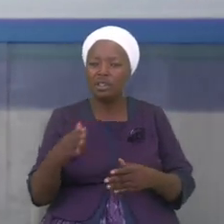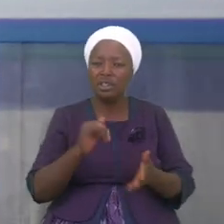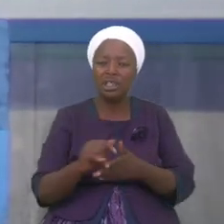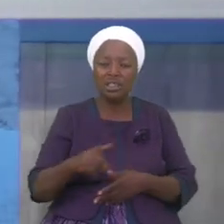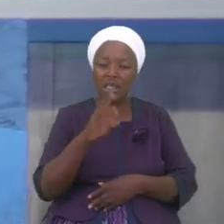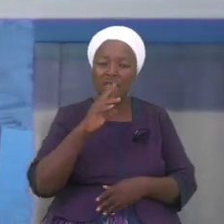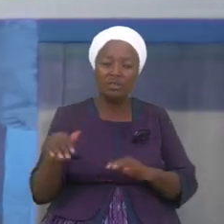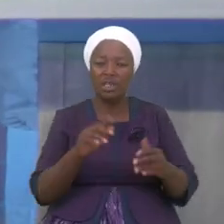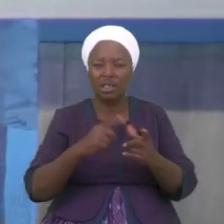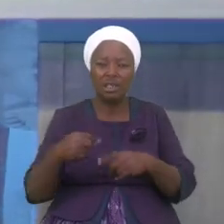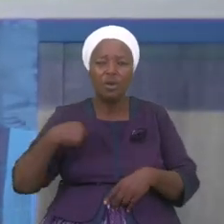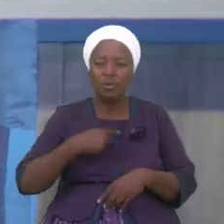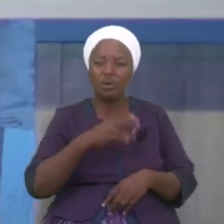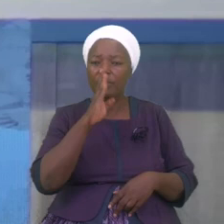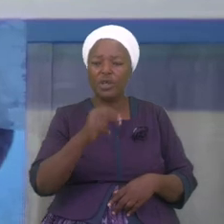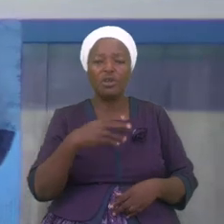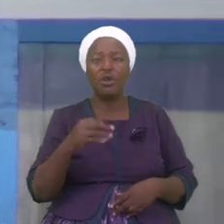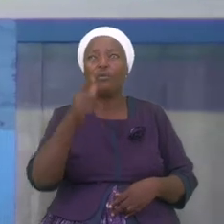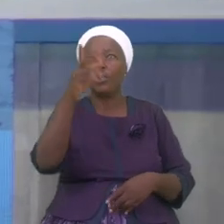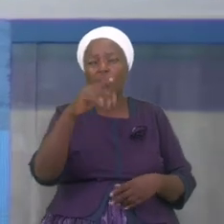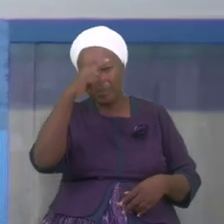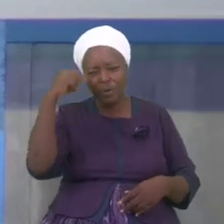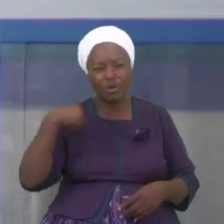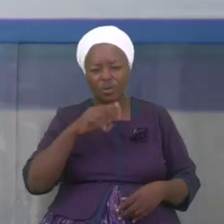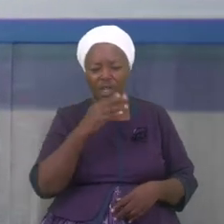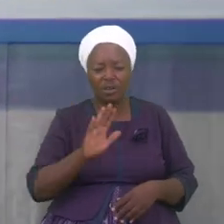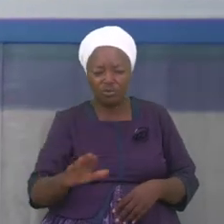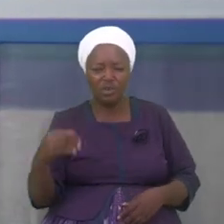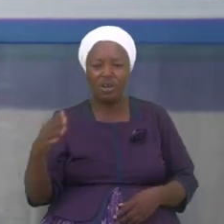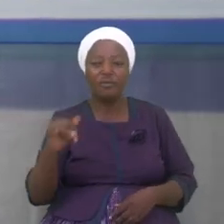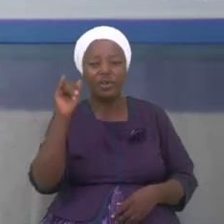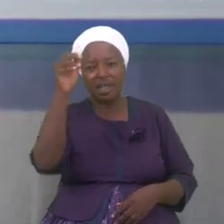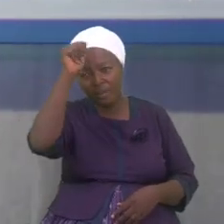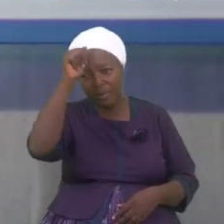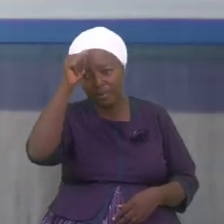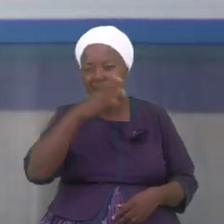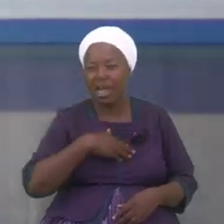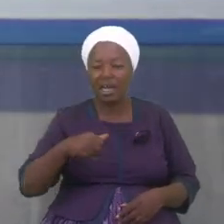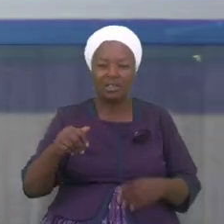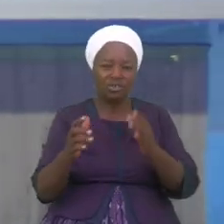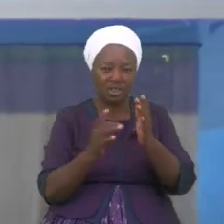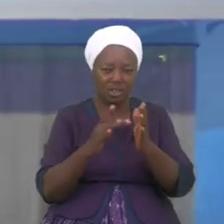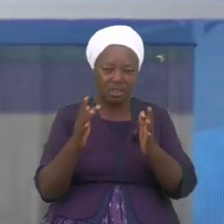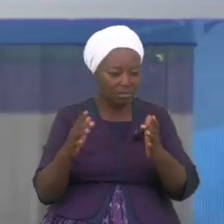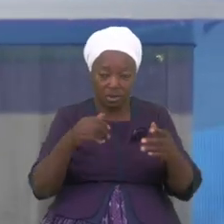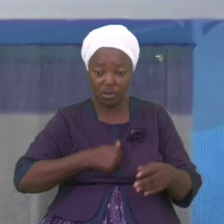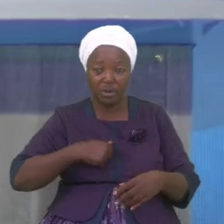be of God because we're descendants of Abraham. And Jesus said,